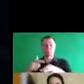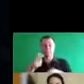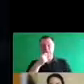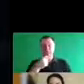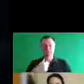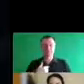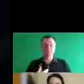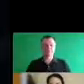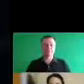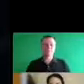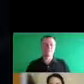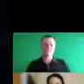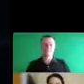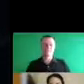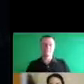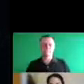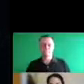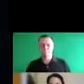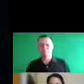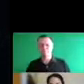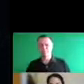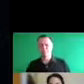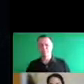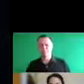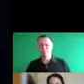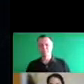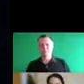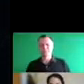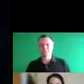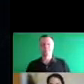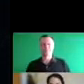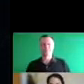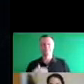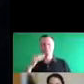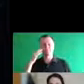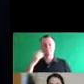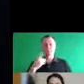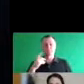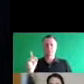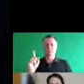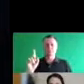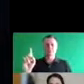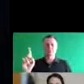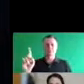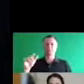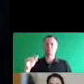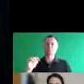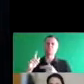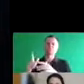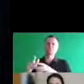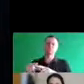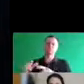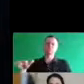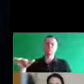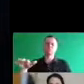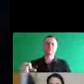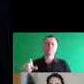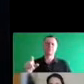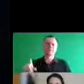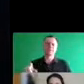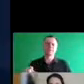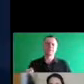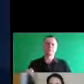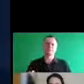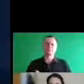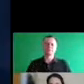You know, her going into these spaces for me is much like the